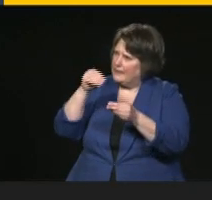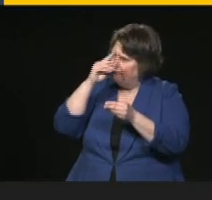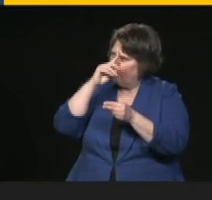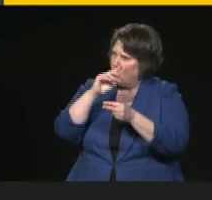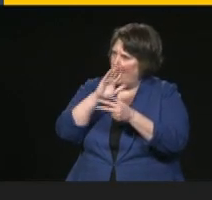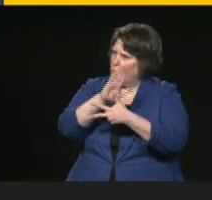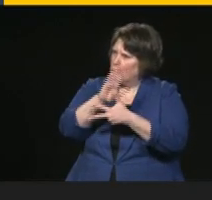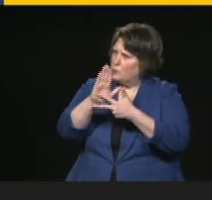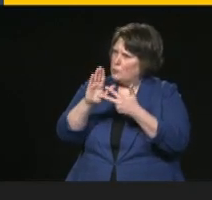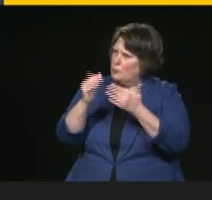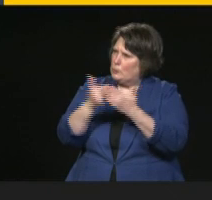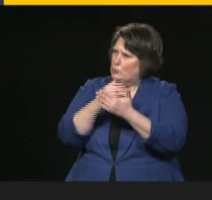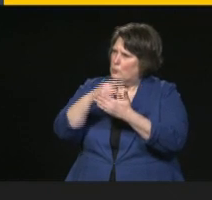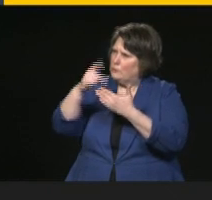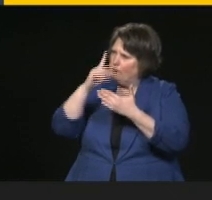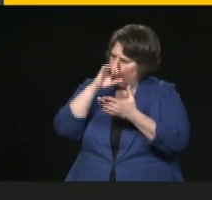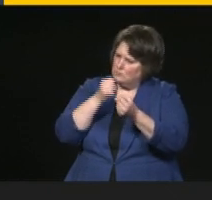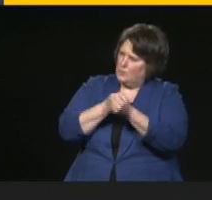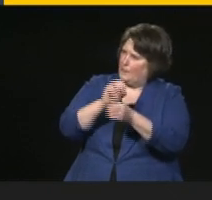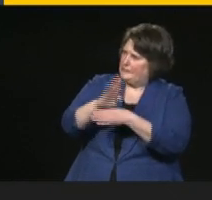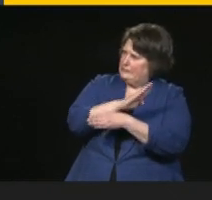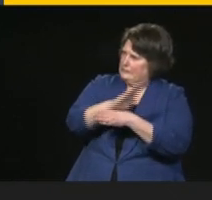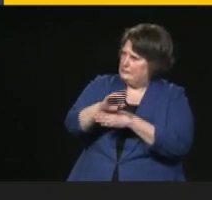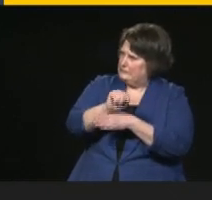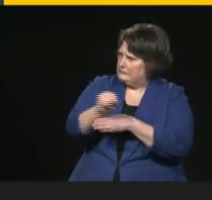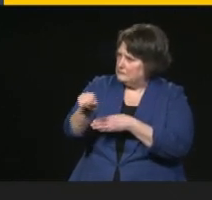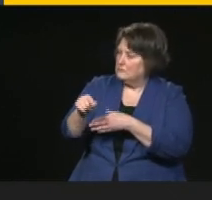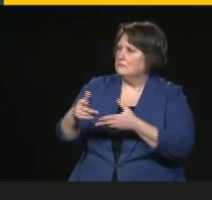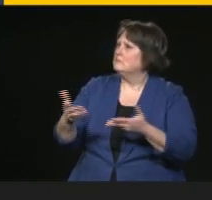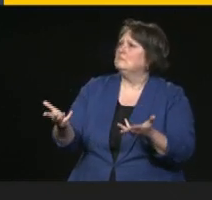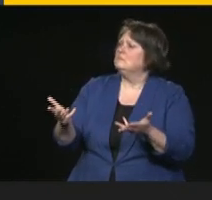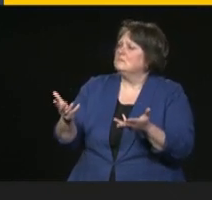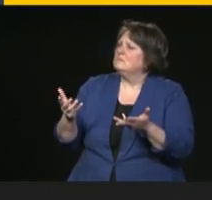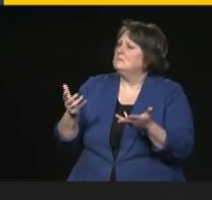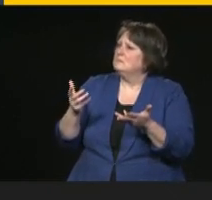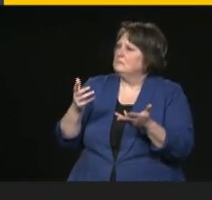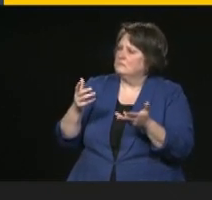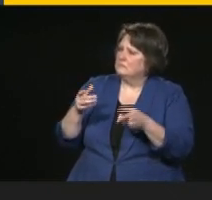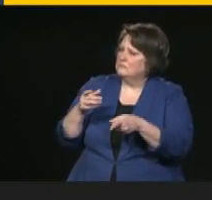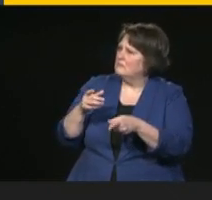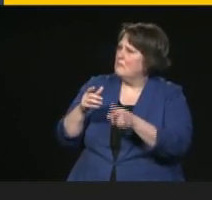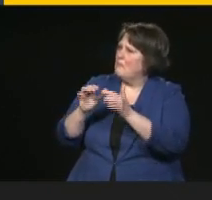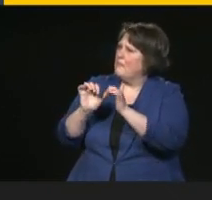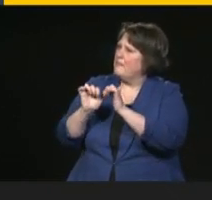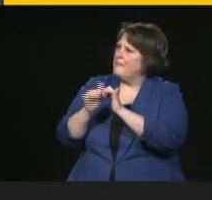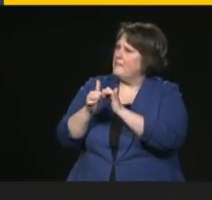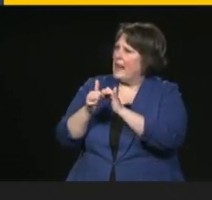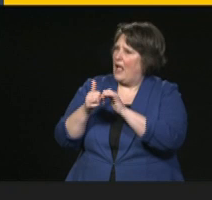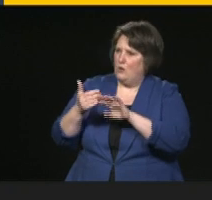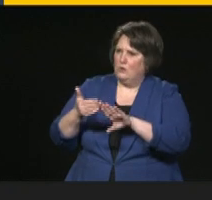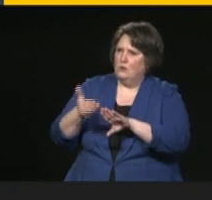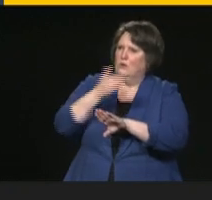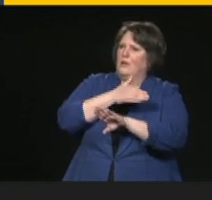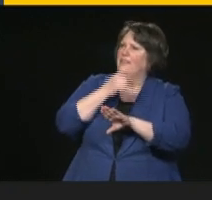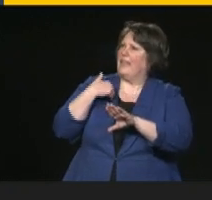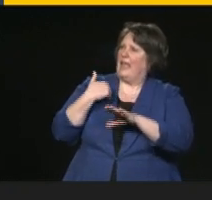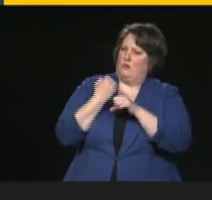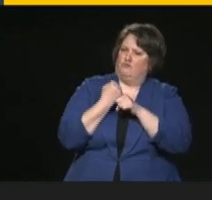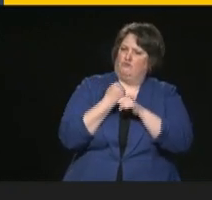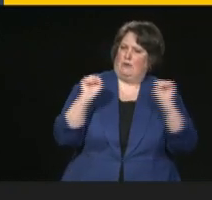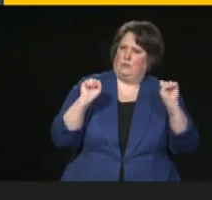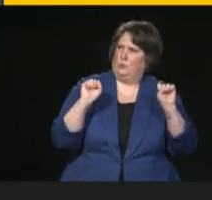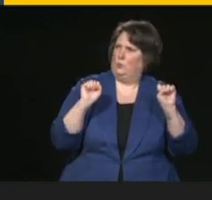but can you give us a sense of how that adds to the spending that was in the rescue package that passed on Wednesday and where we're at in terms